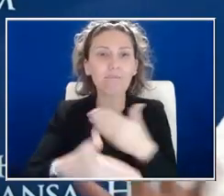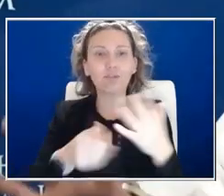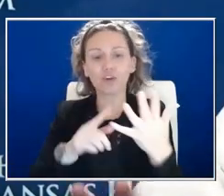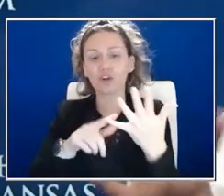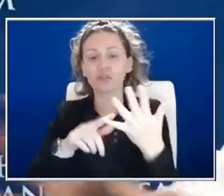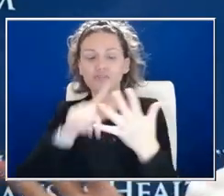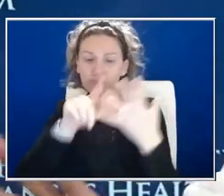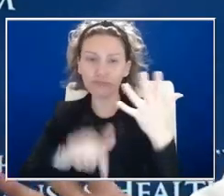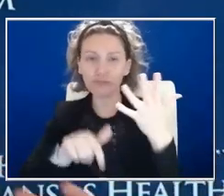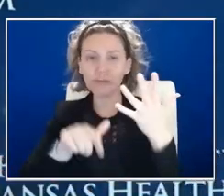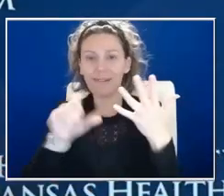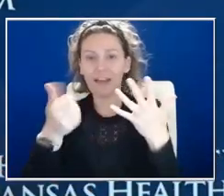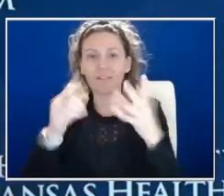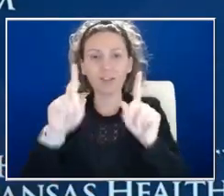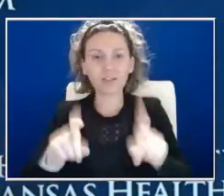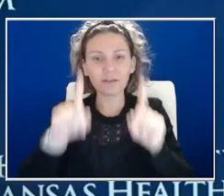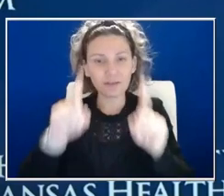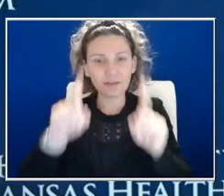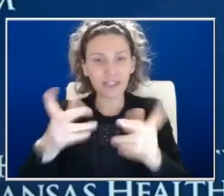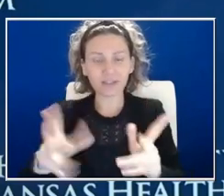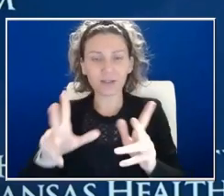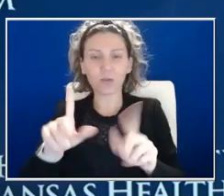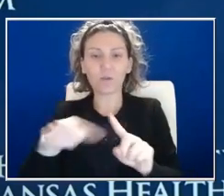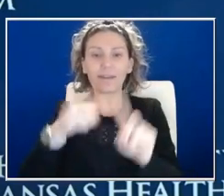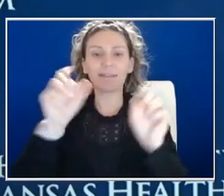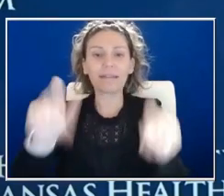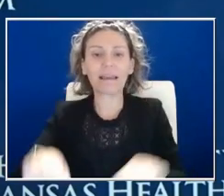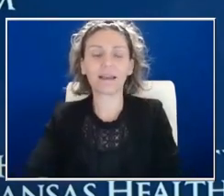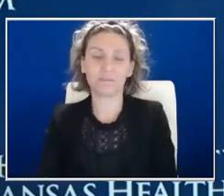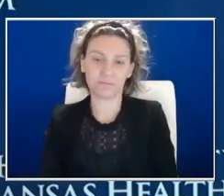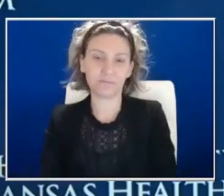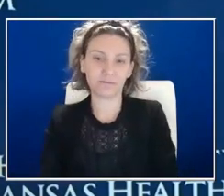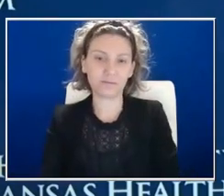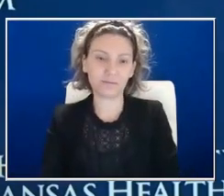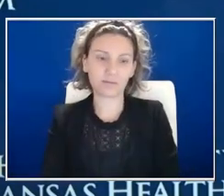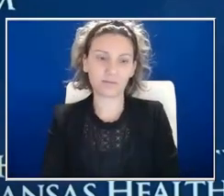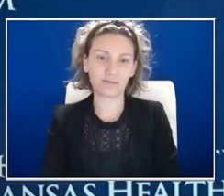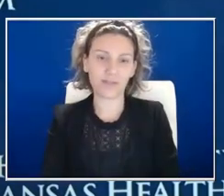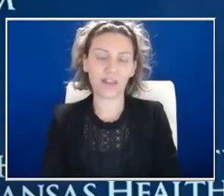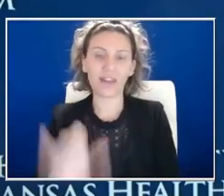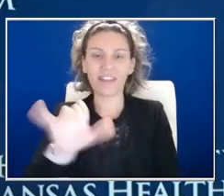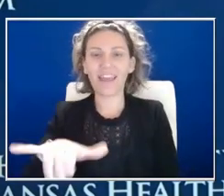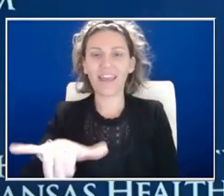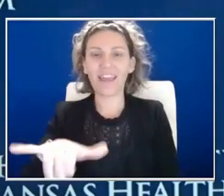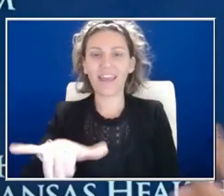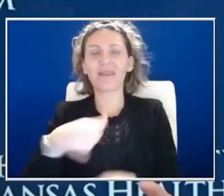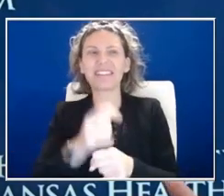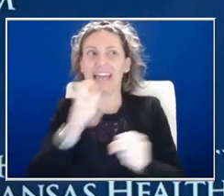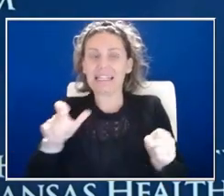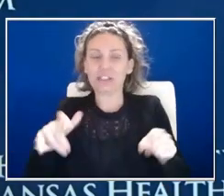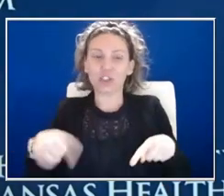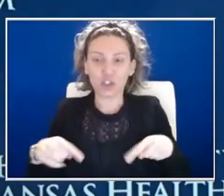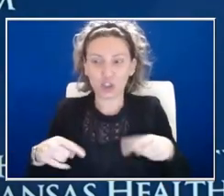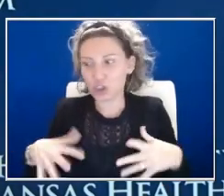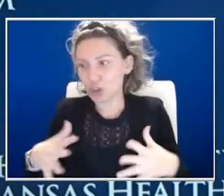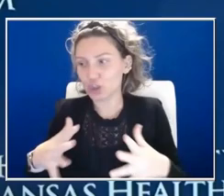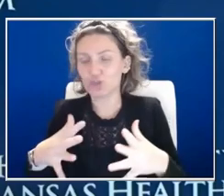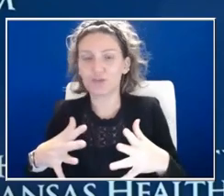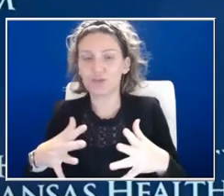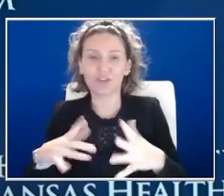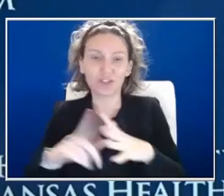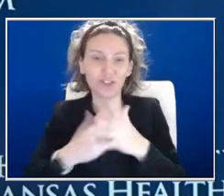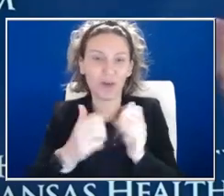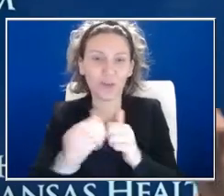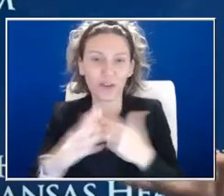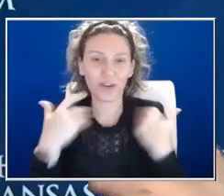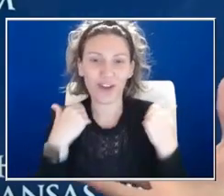screening tests or whatever done when you can. And then that I think makes it a little less intimidating to kind of get started with your health if you're not